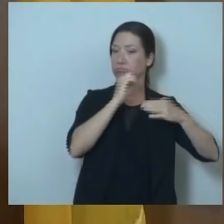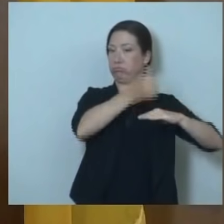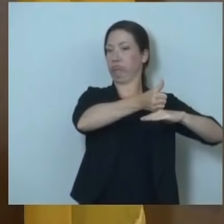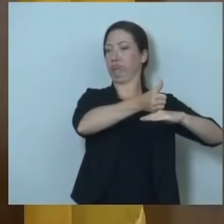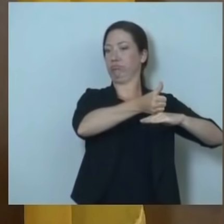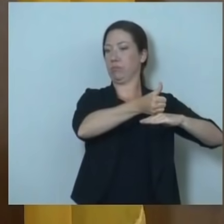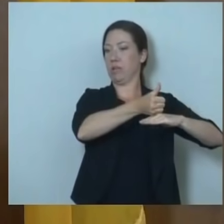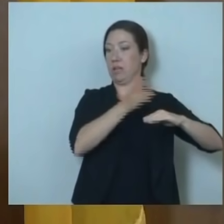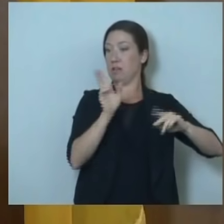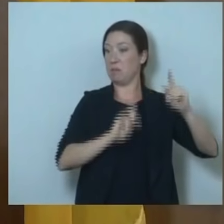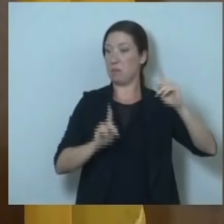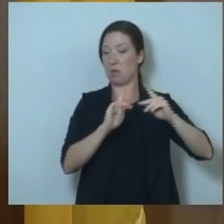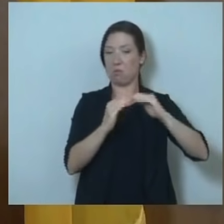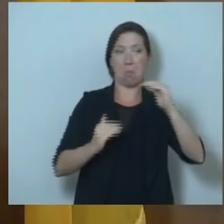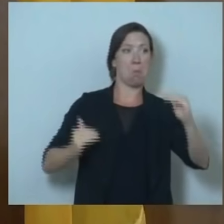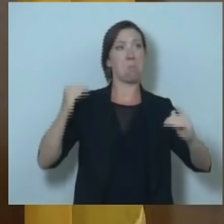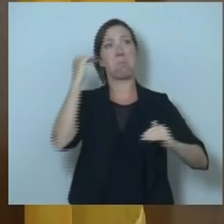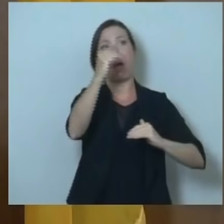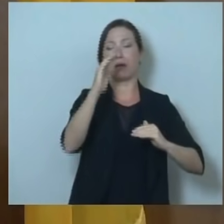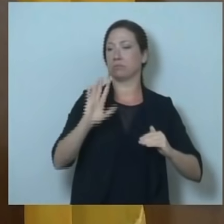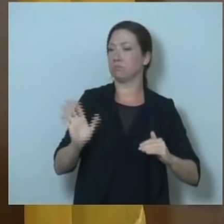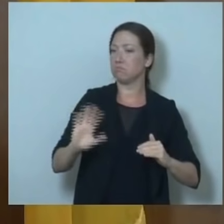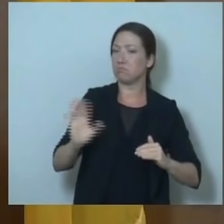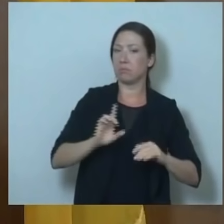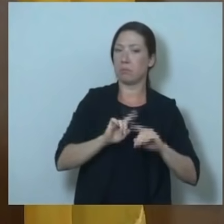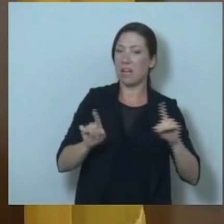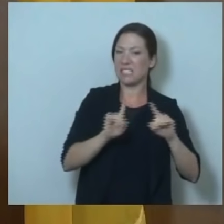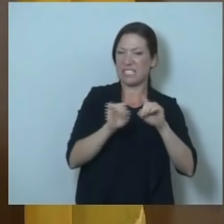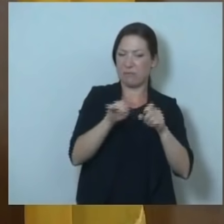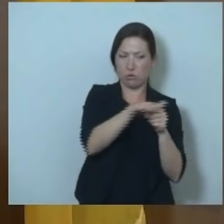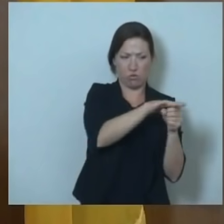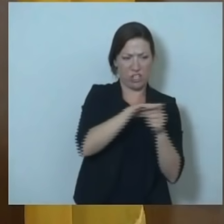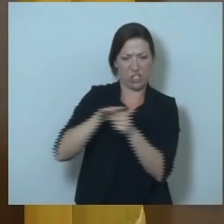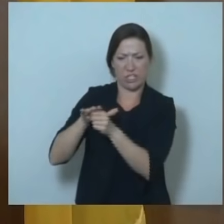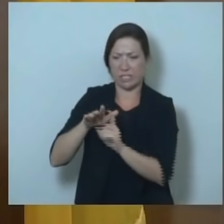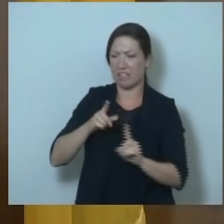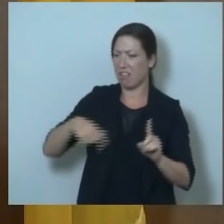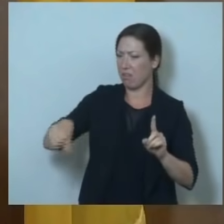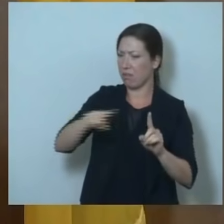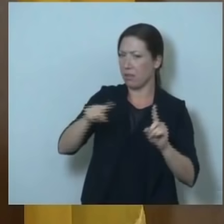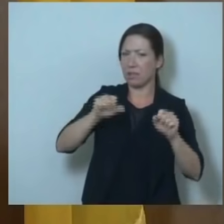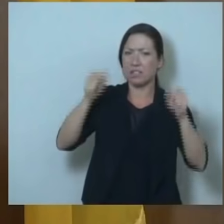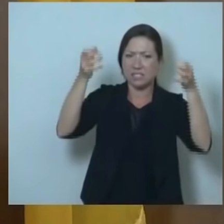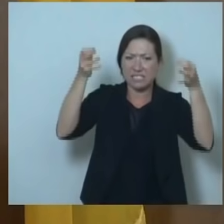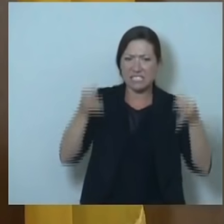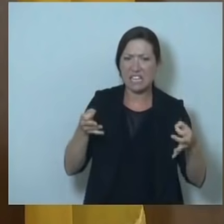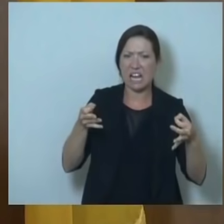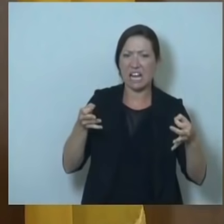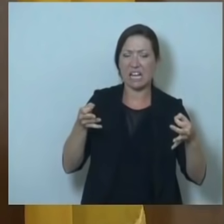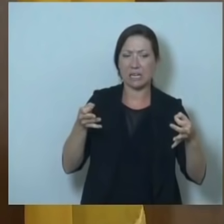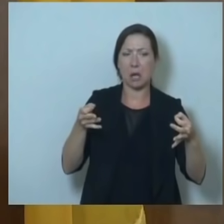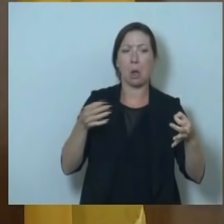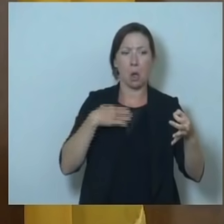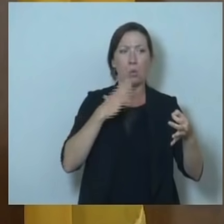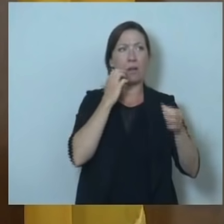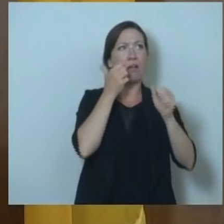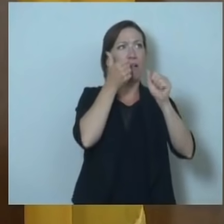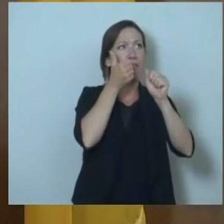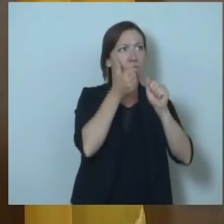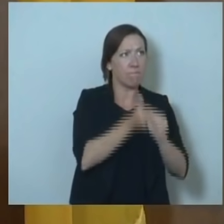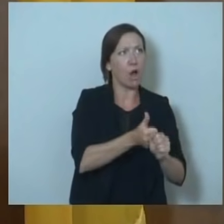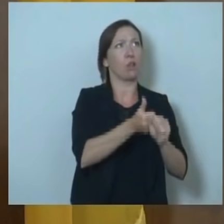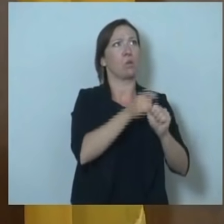that absolutely we have to decide, or can decide on their own to go lower than that, right?